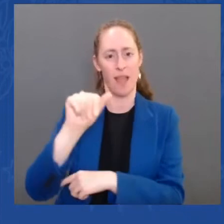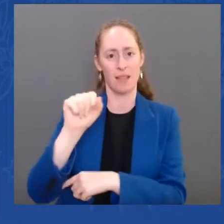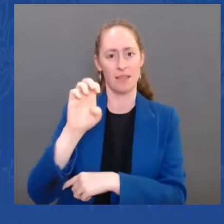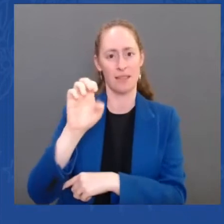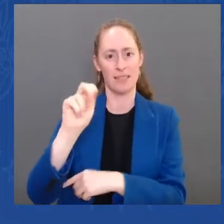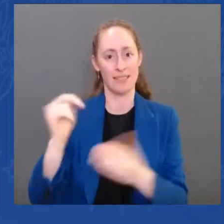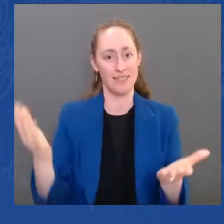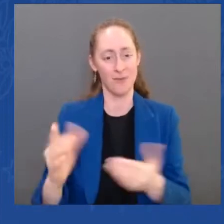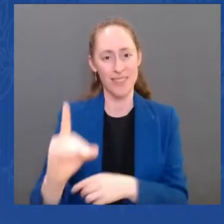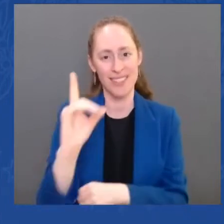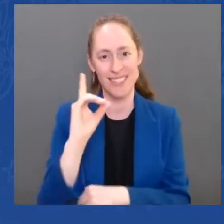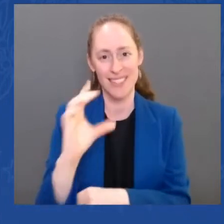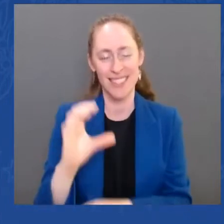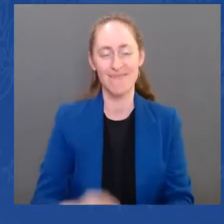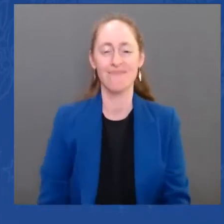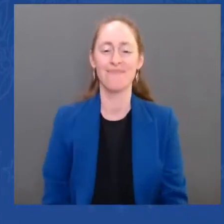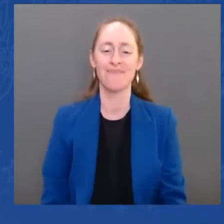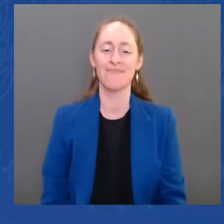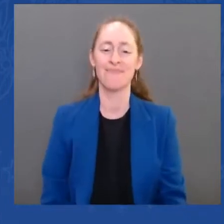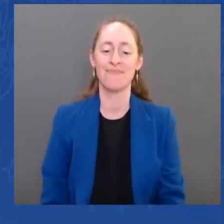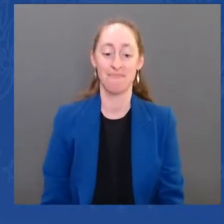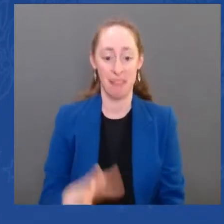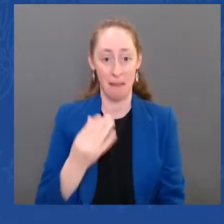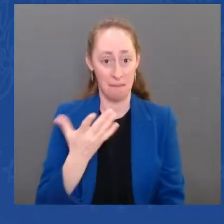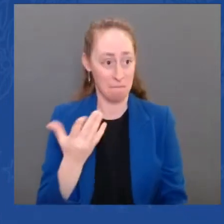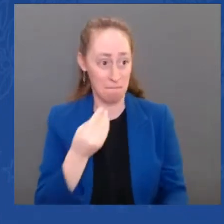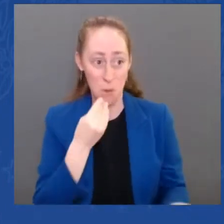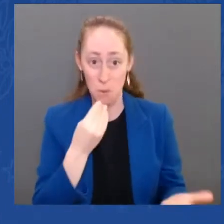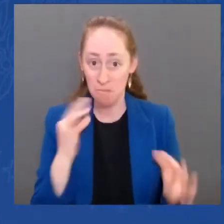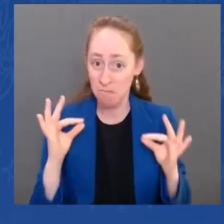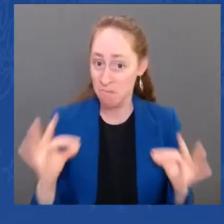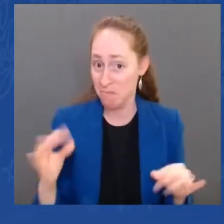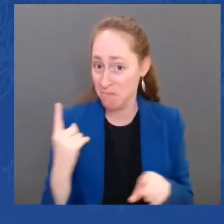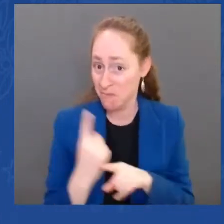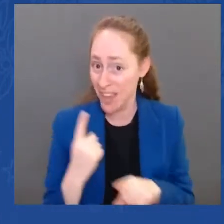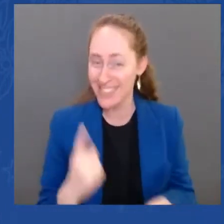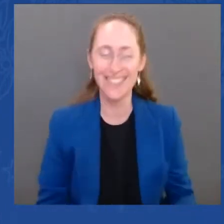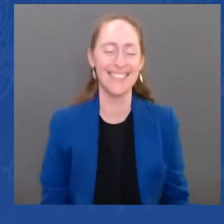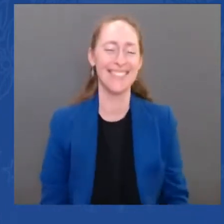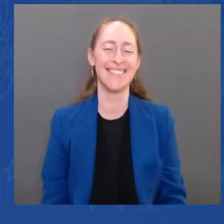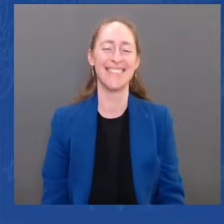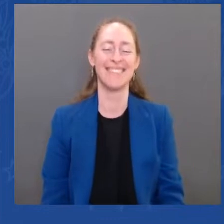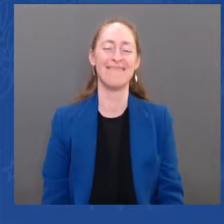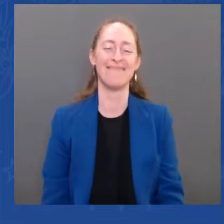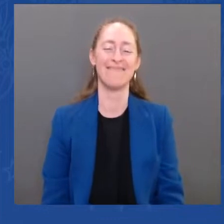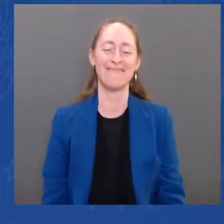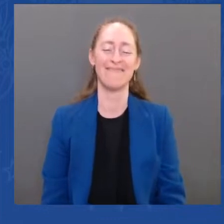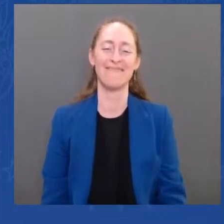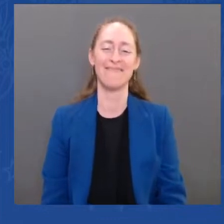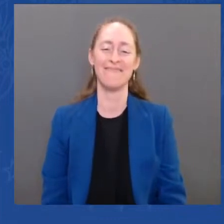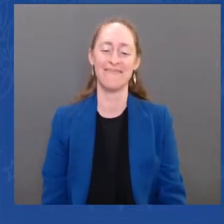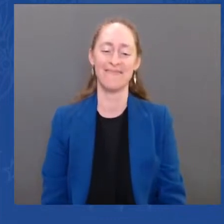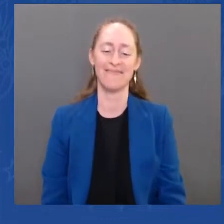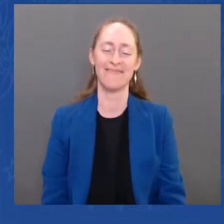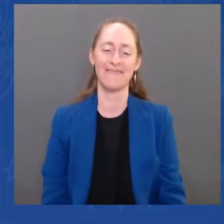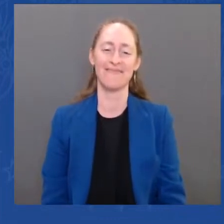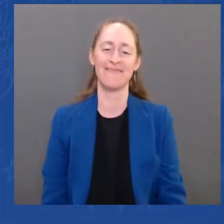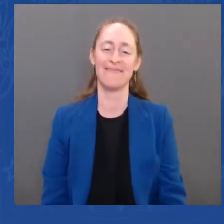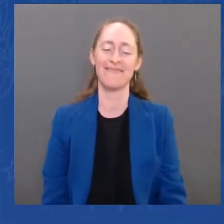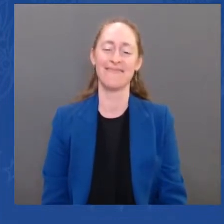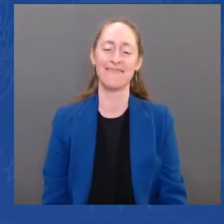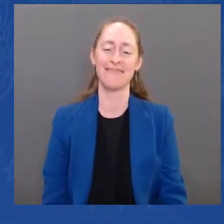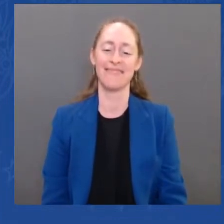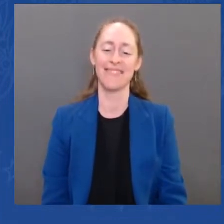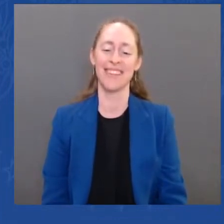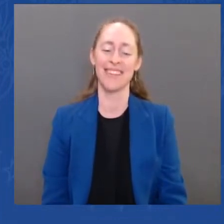wasn't bad. It was pretty good. We haven't been able to have essentially state dinners in a